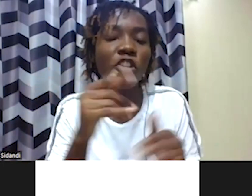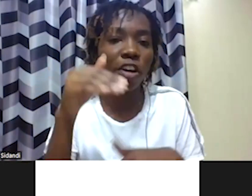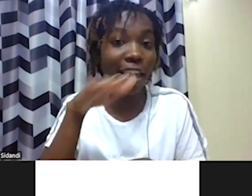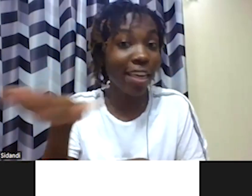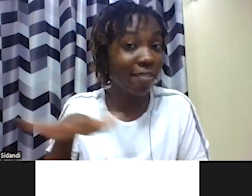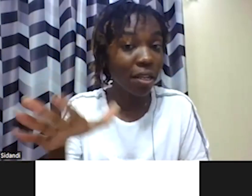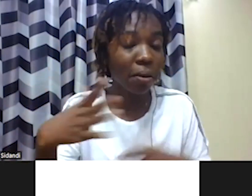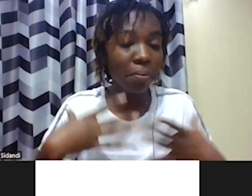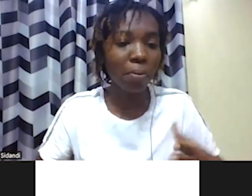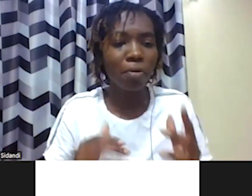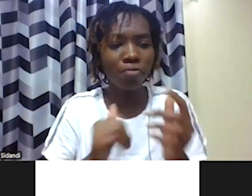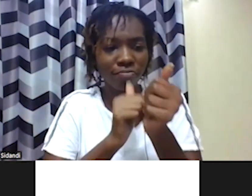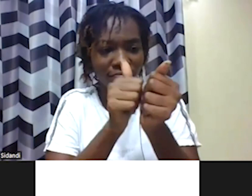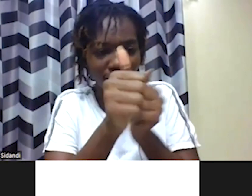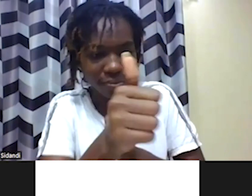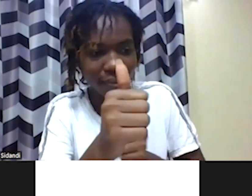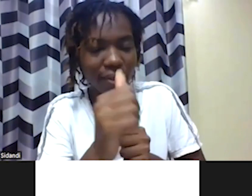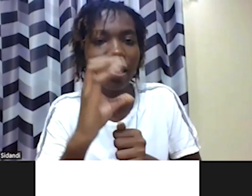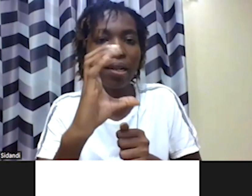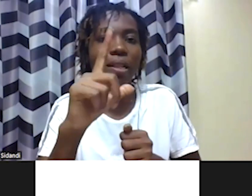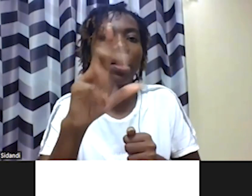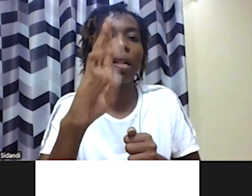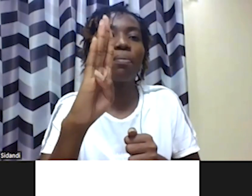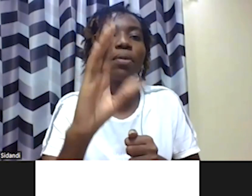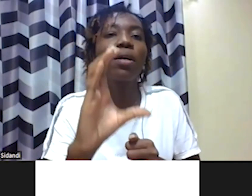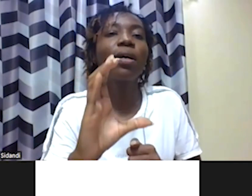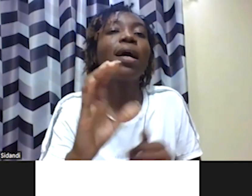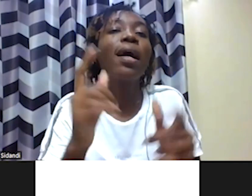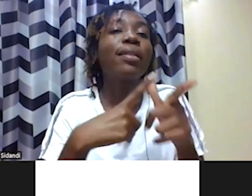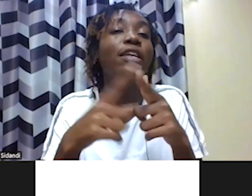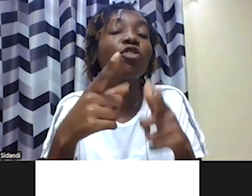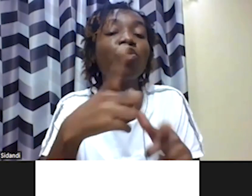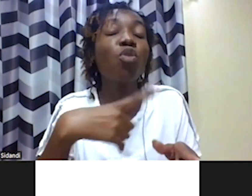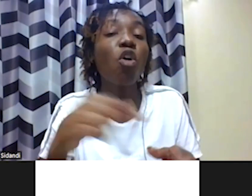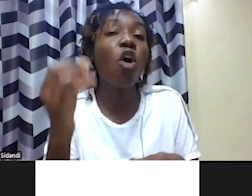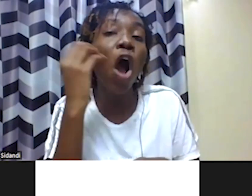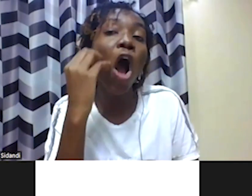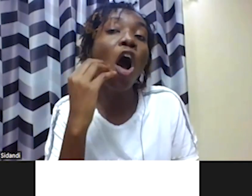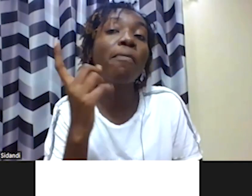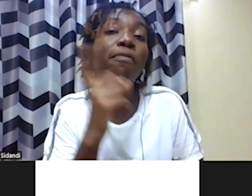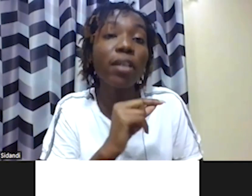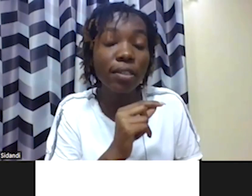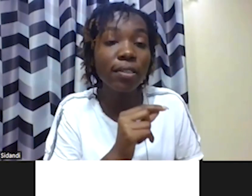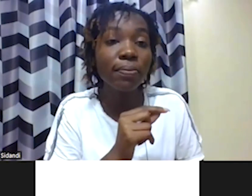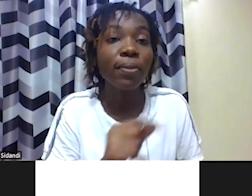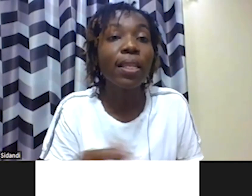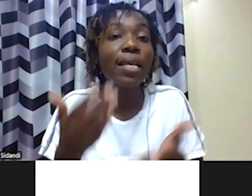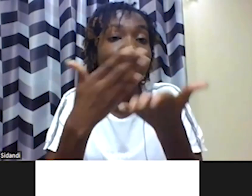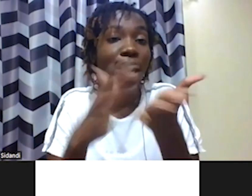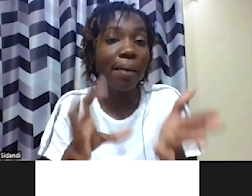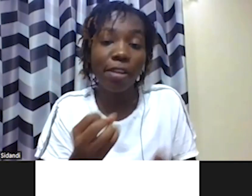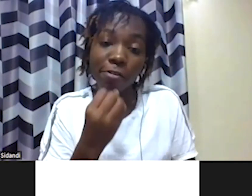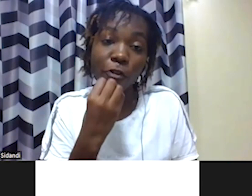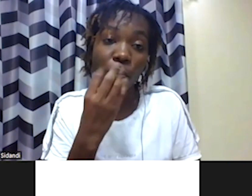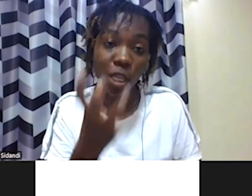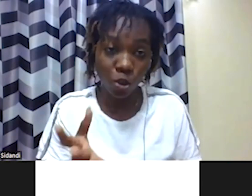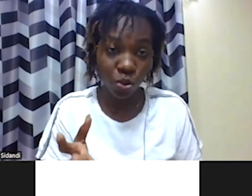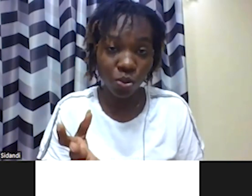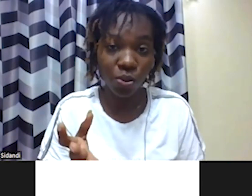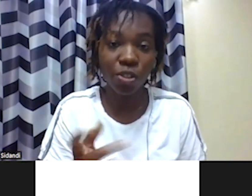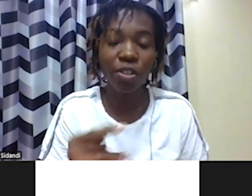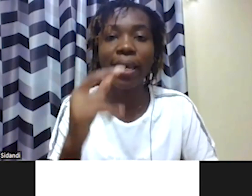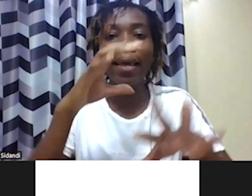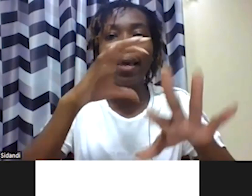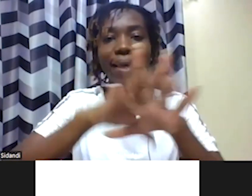pass by the club and you have gone home. So some of the information you